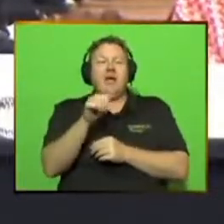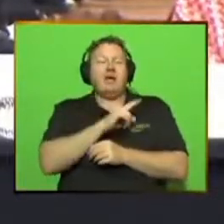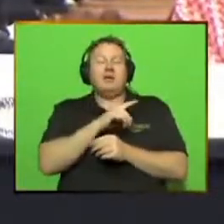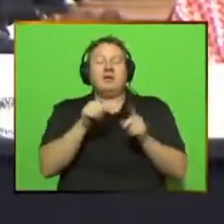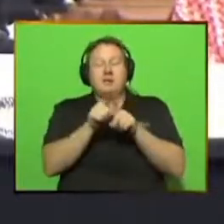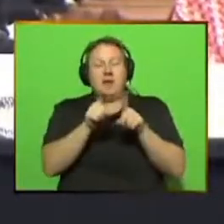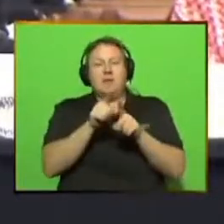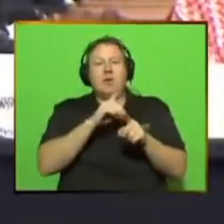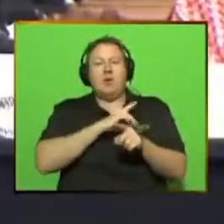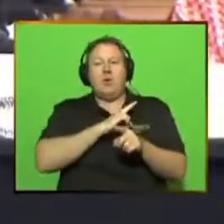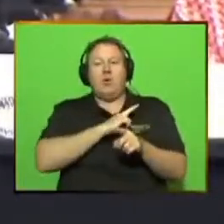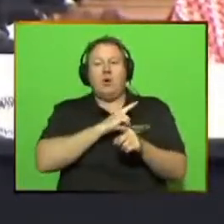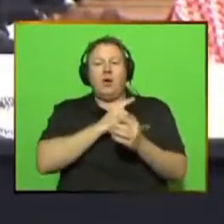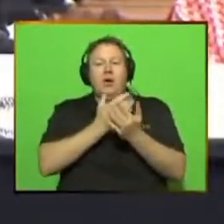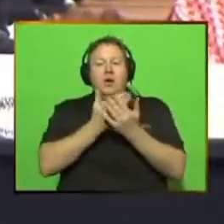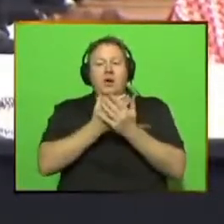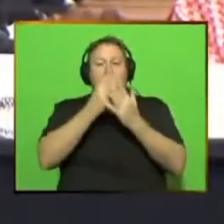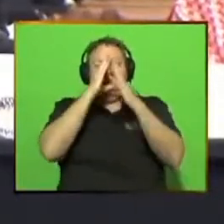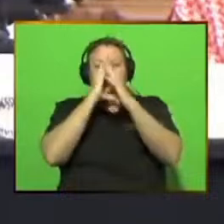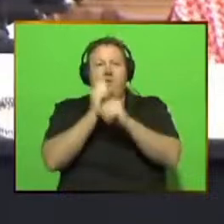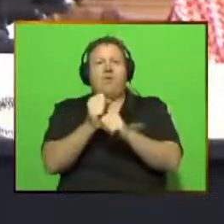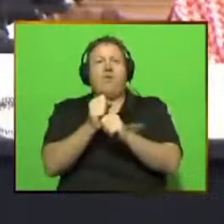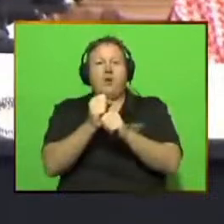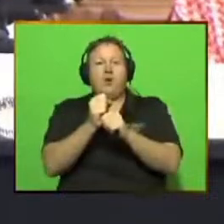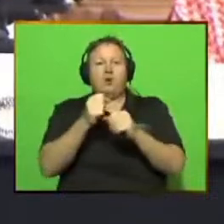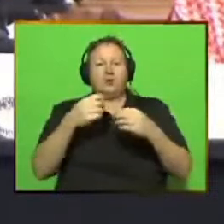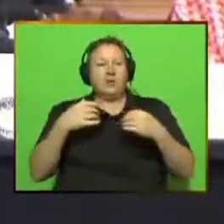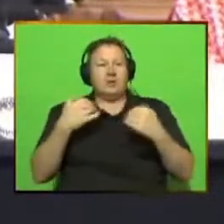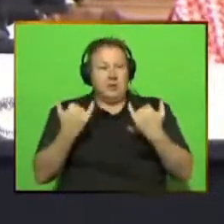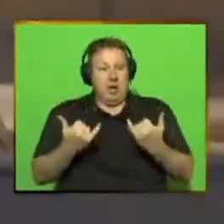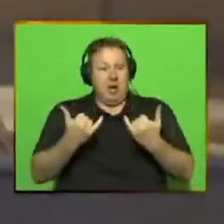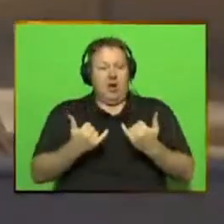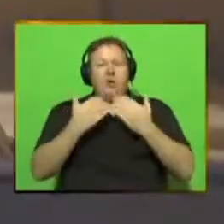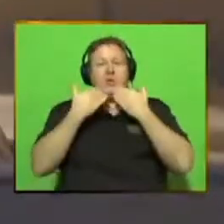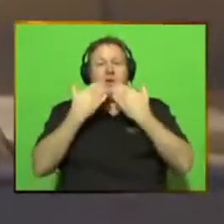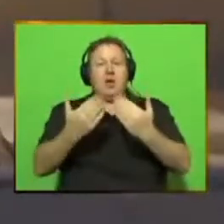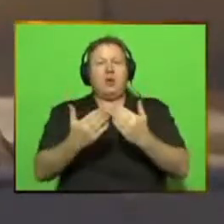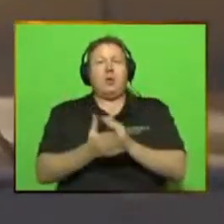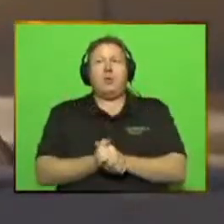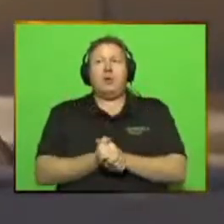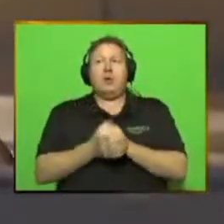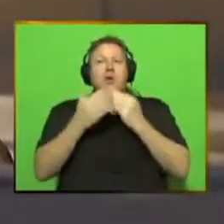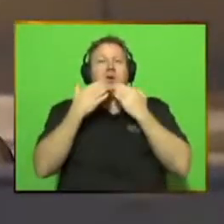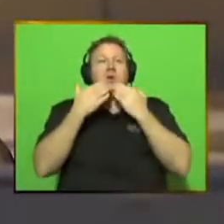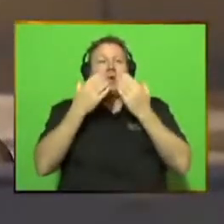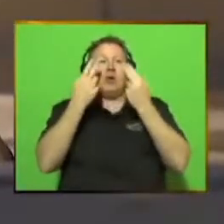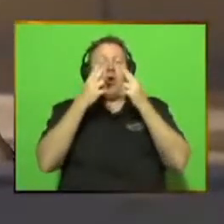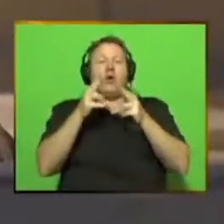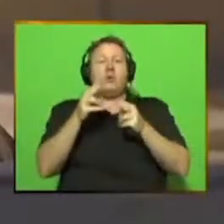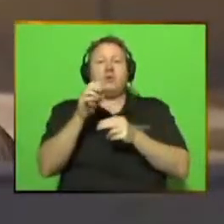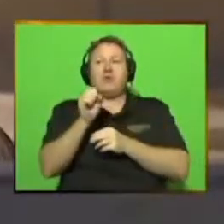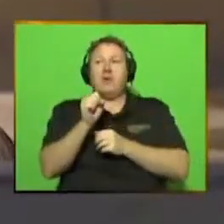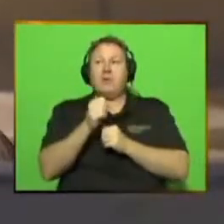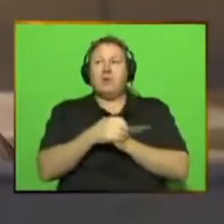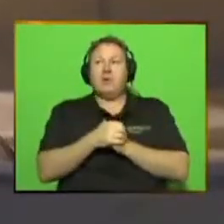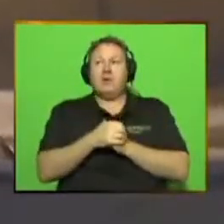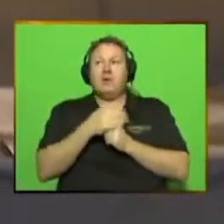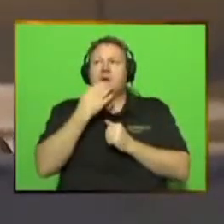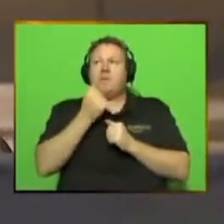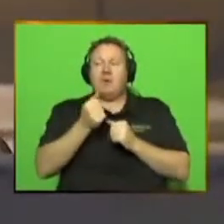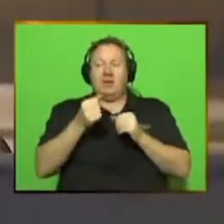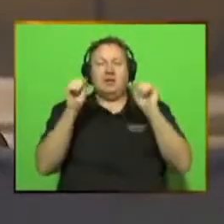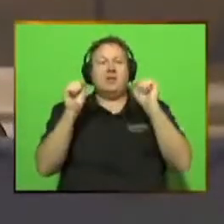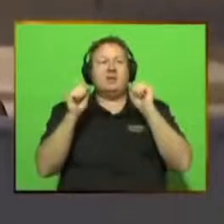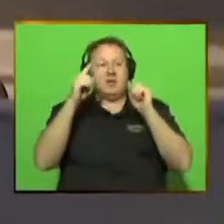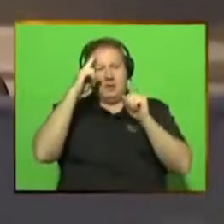attention to it as a matter of urgency. Thank you very much. Well, thank you very much, Honorable Shibambo. Can you please acknowledge the